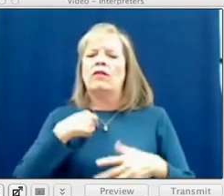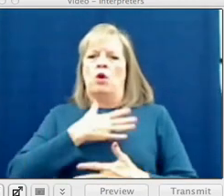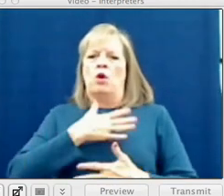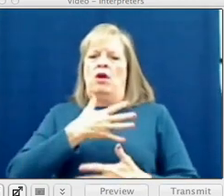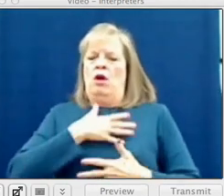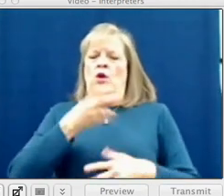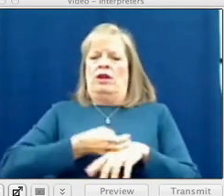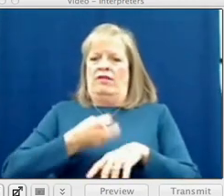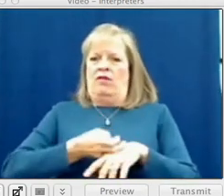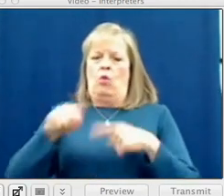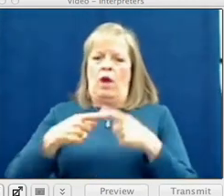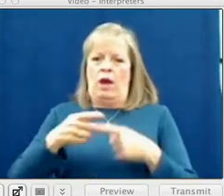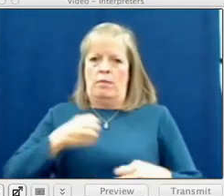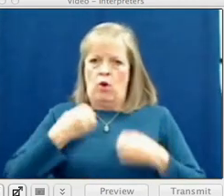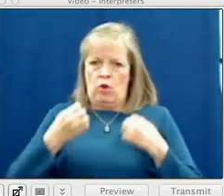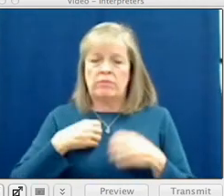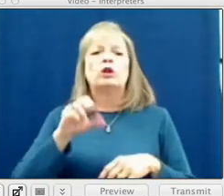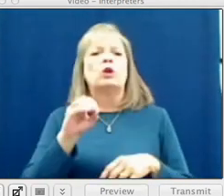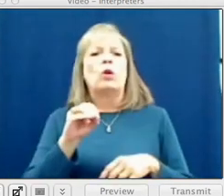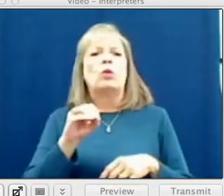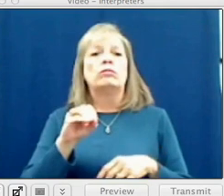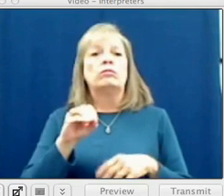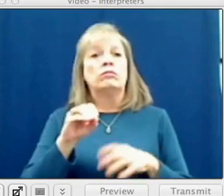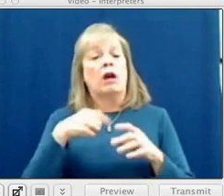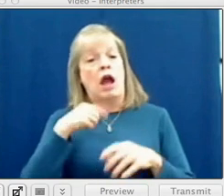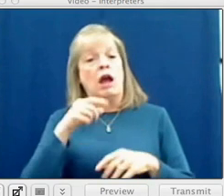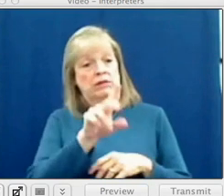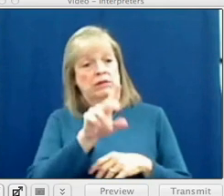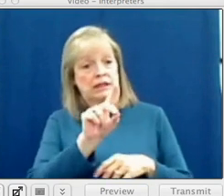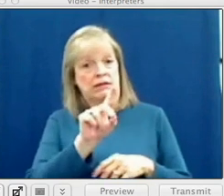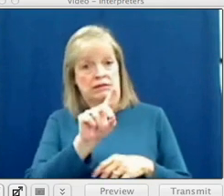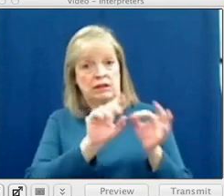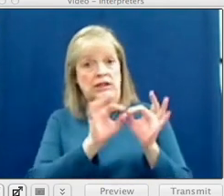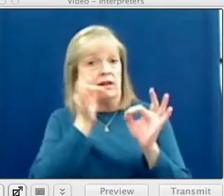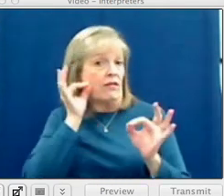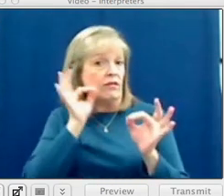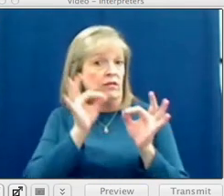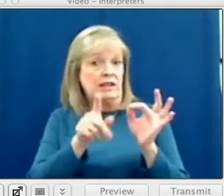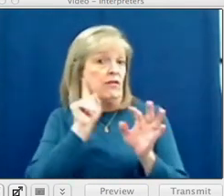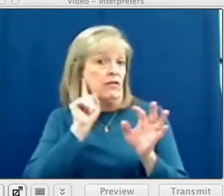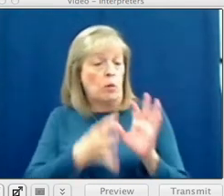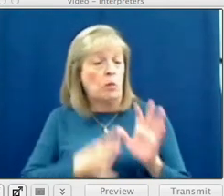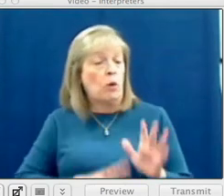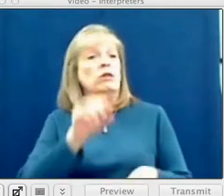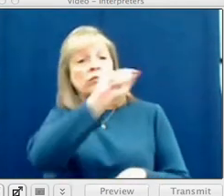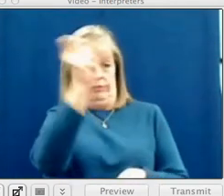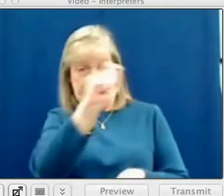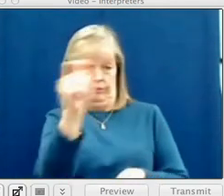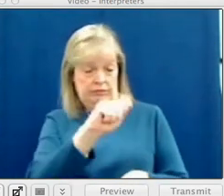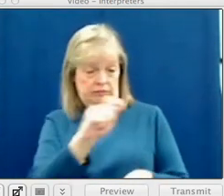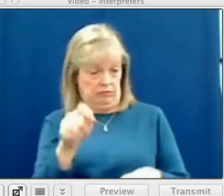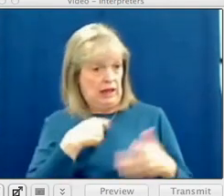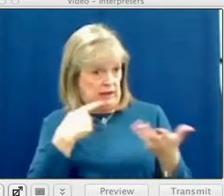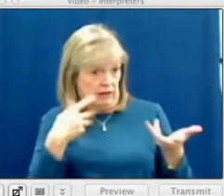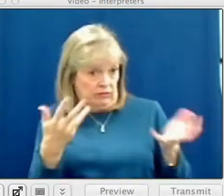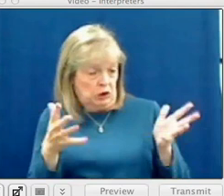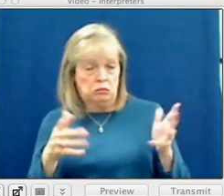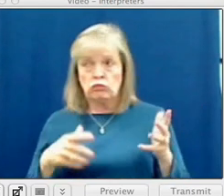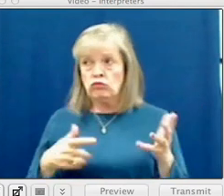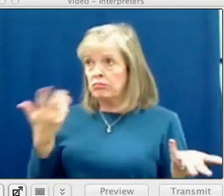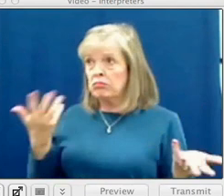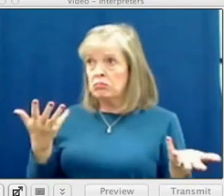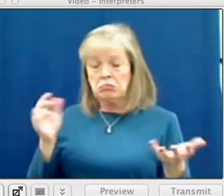said, is that it? And he said, yeah, that's it. But what you see after is what myself and